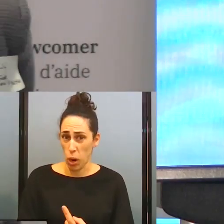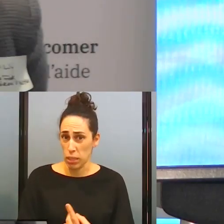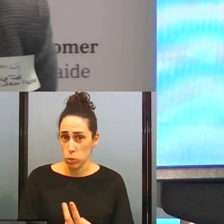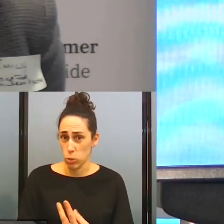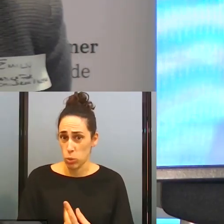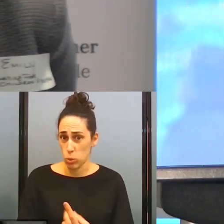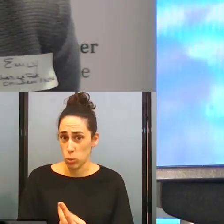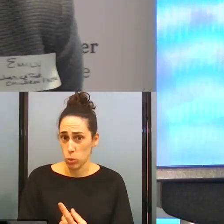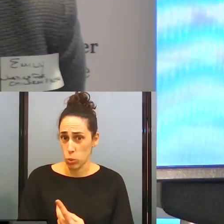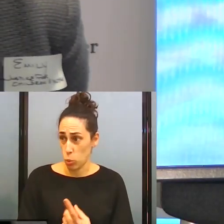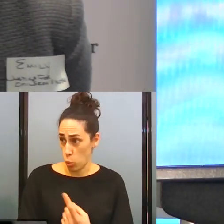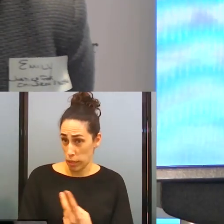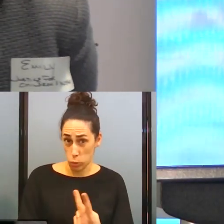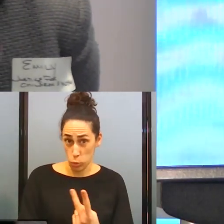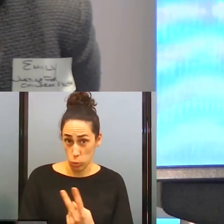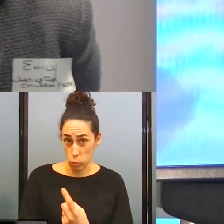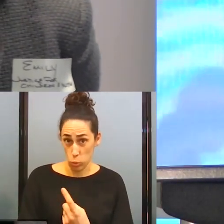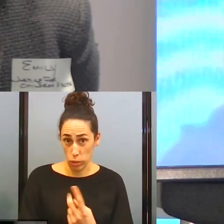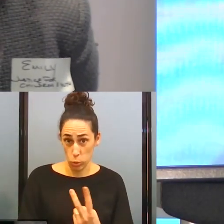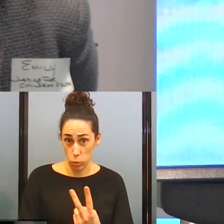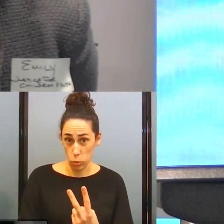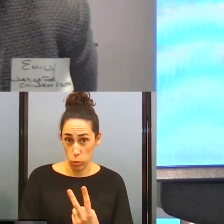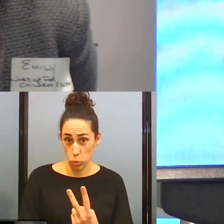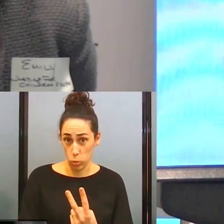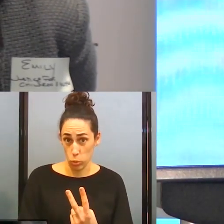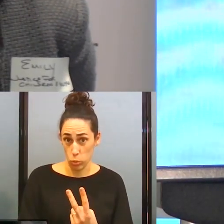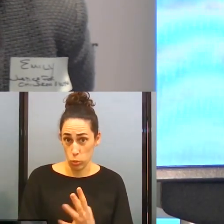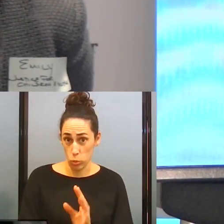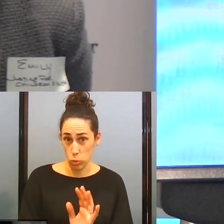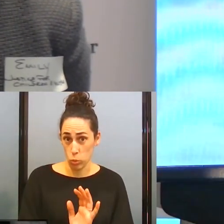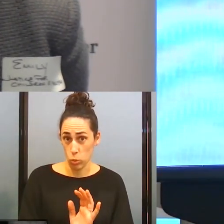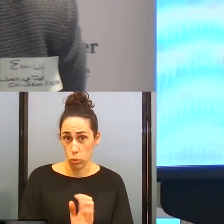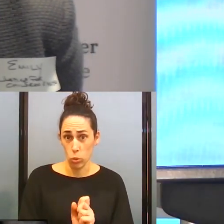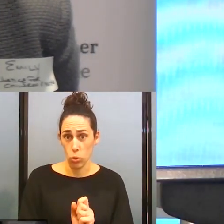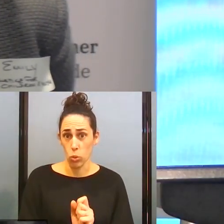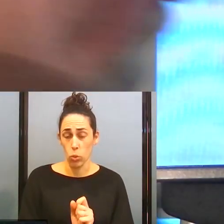give us one or two more and we'll.